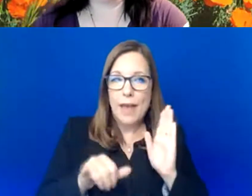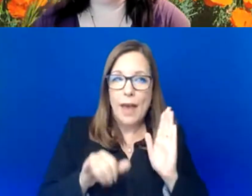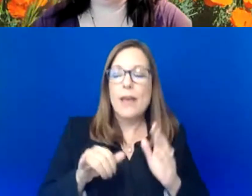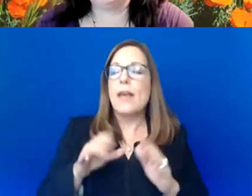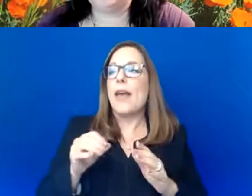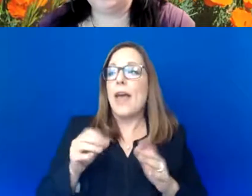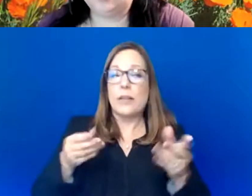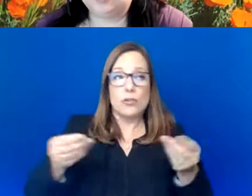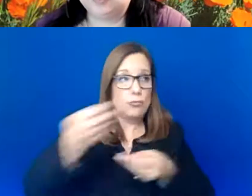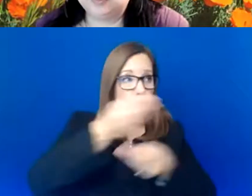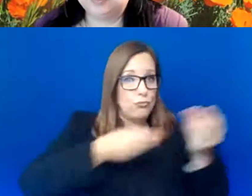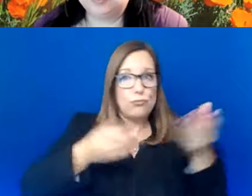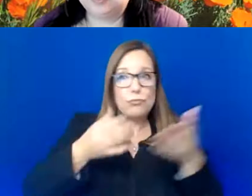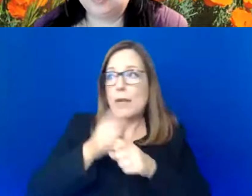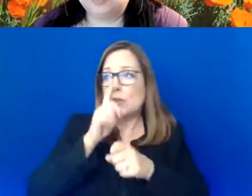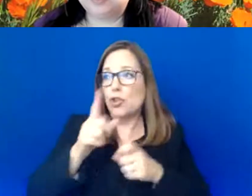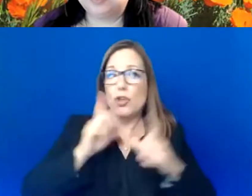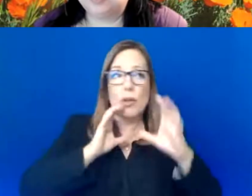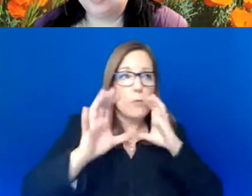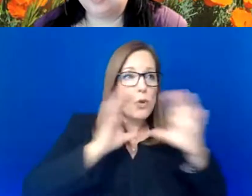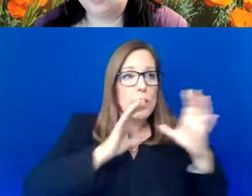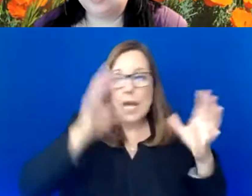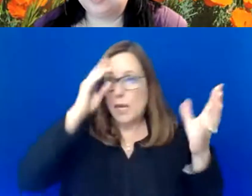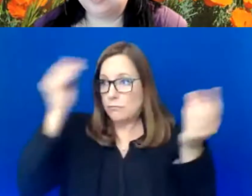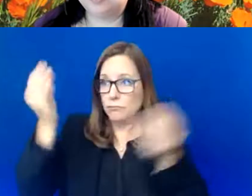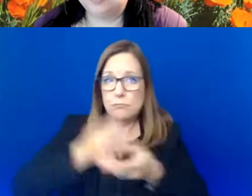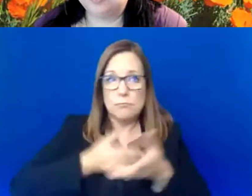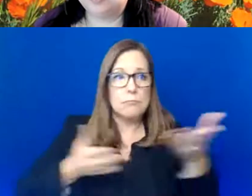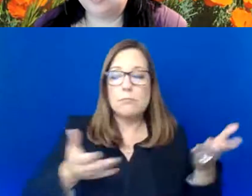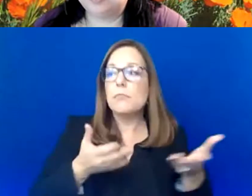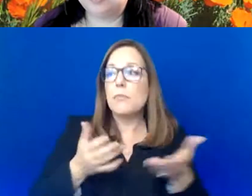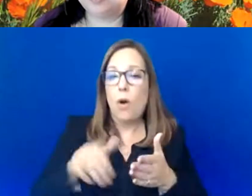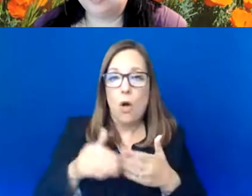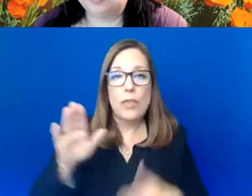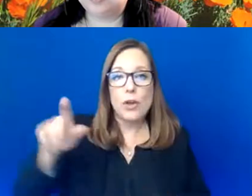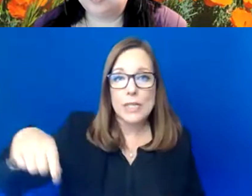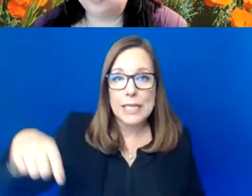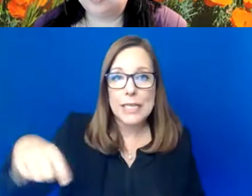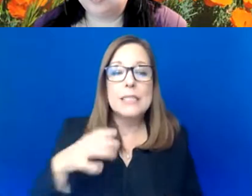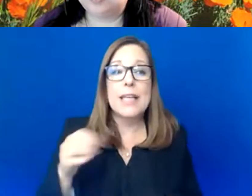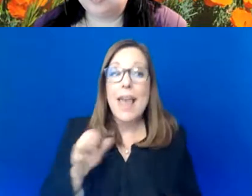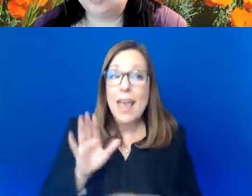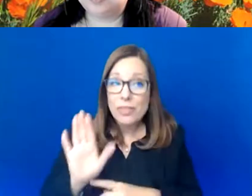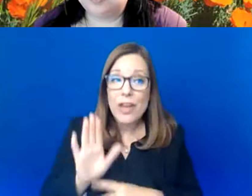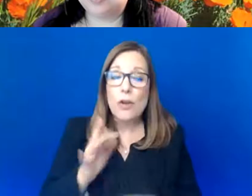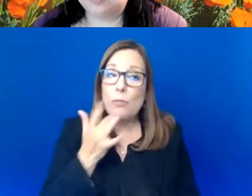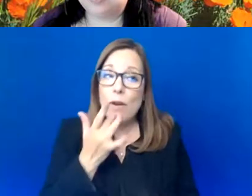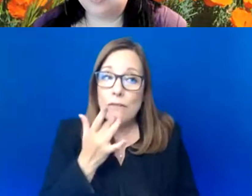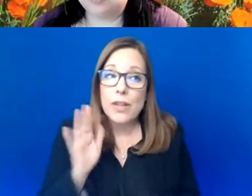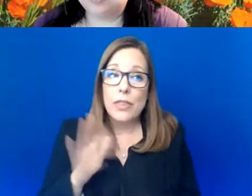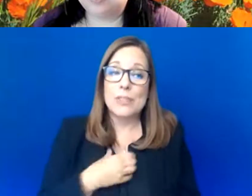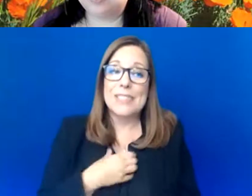is on the same page with the client's expressed needs and also desires. So a lot of our